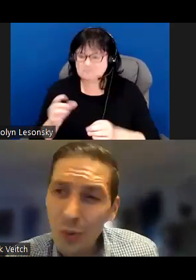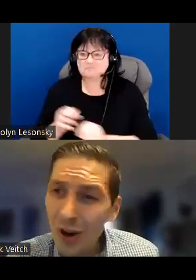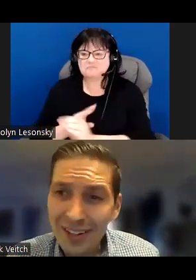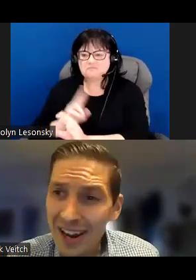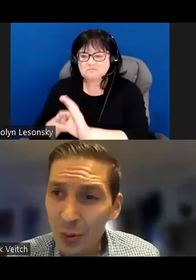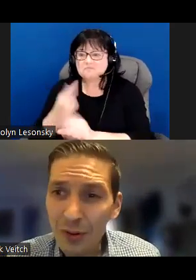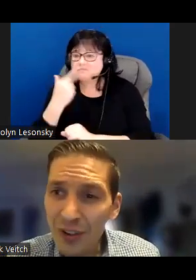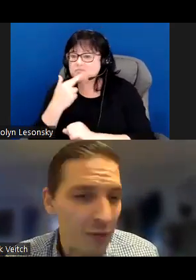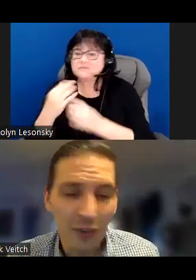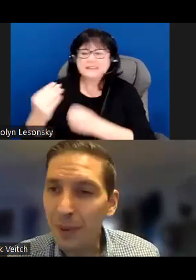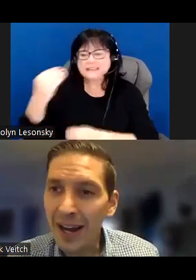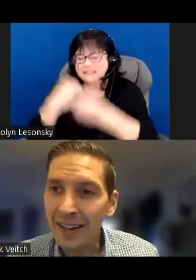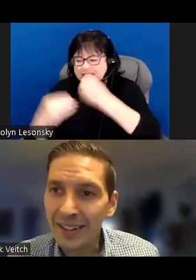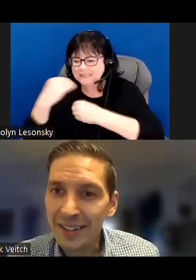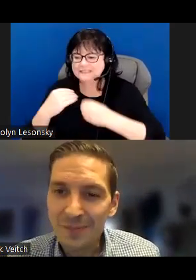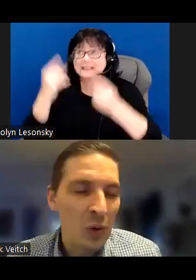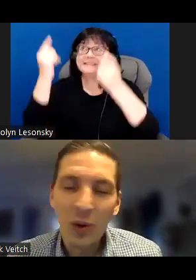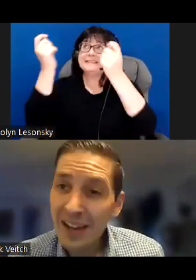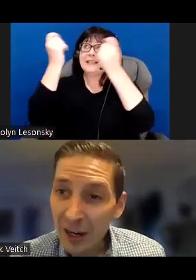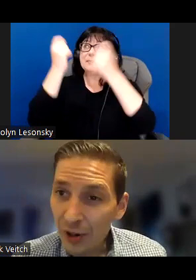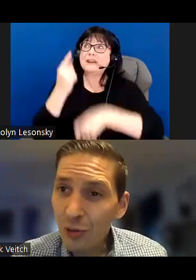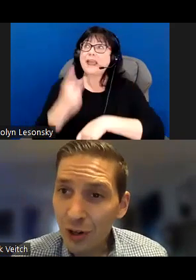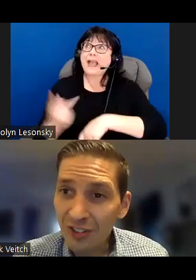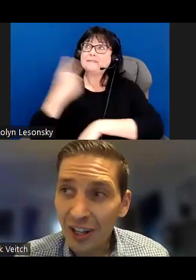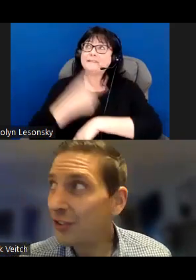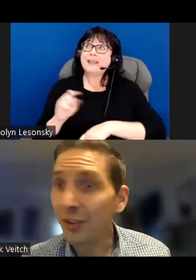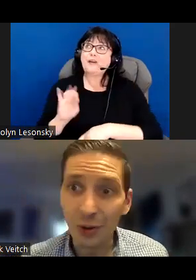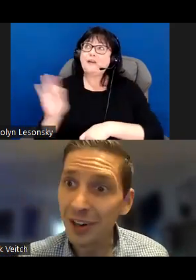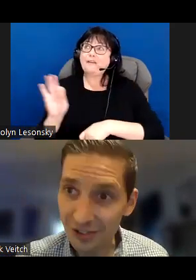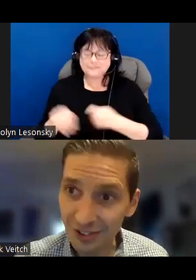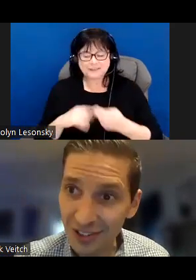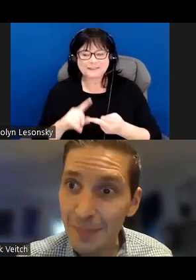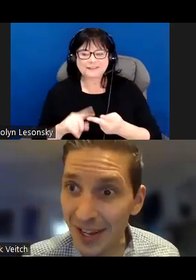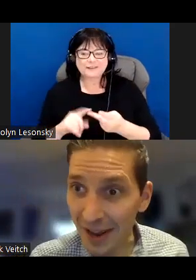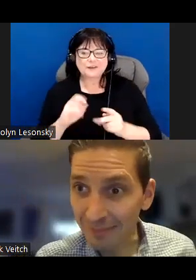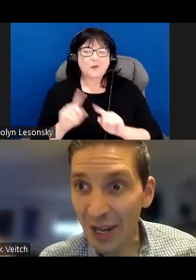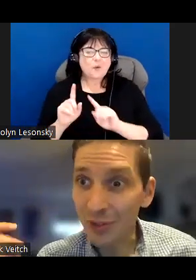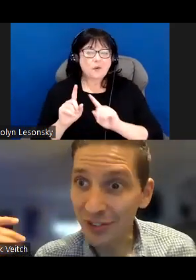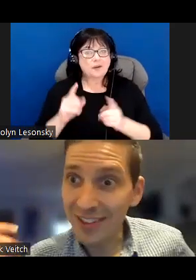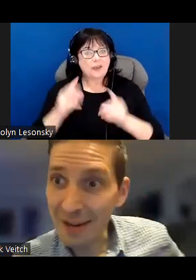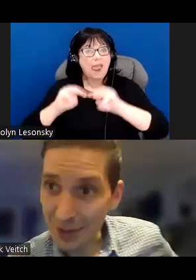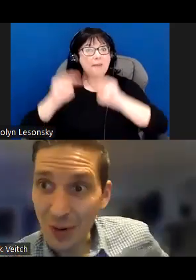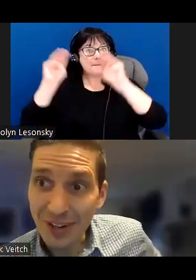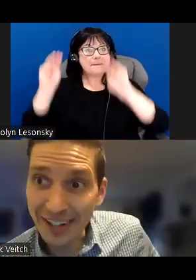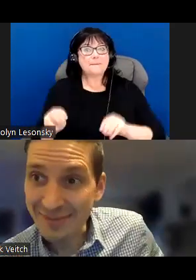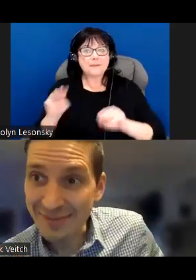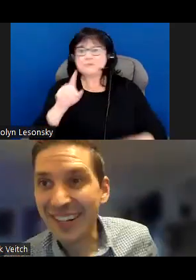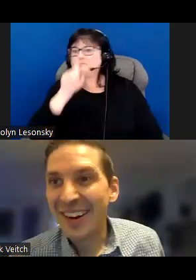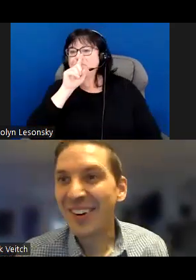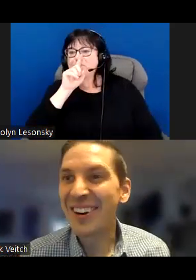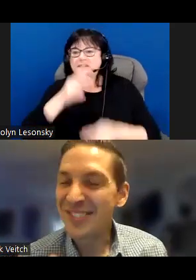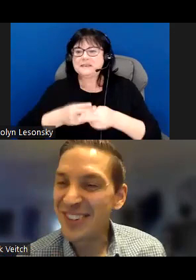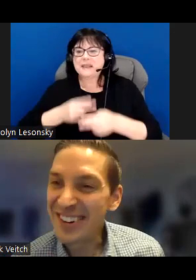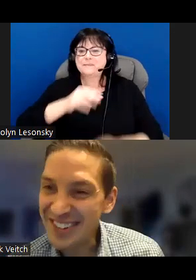day. We're going to walk down to our favorite spot. What the heck? We're going to treat ourselves to the Golden Arches, a big M. I won't say the name. You know what I'm talking